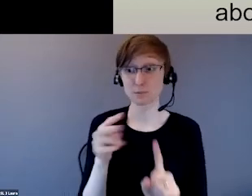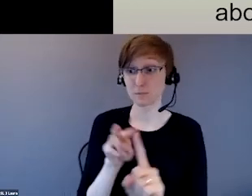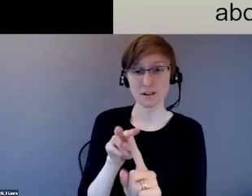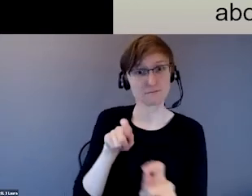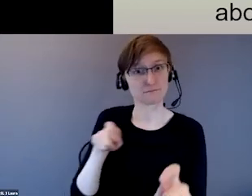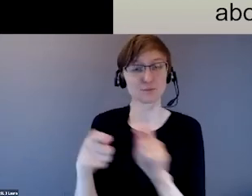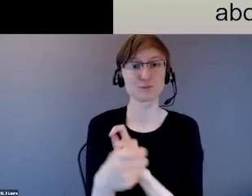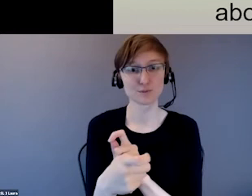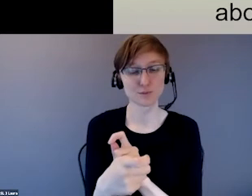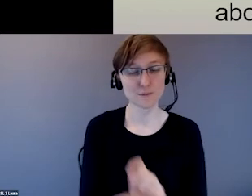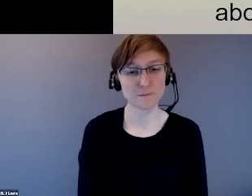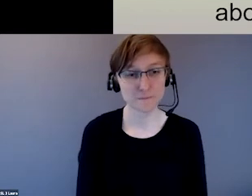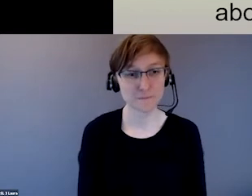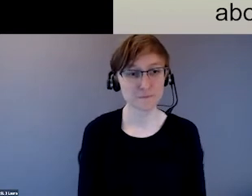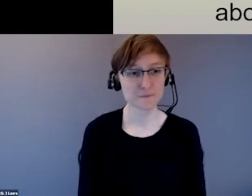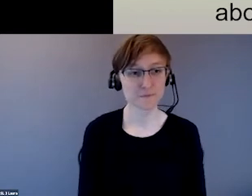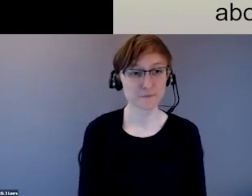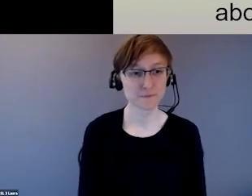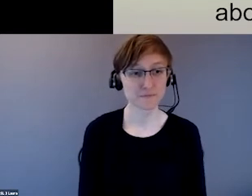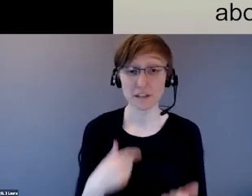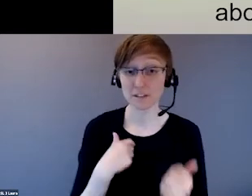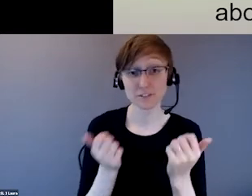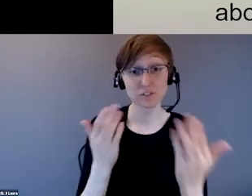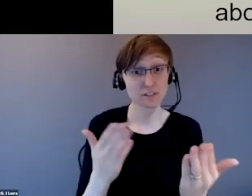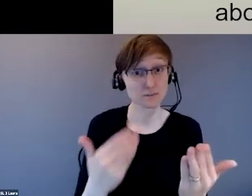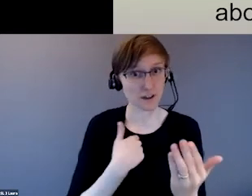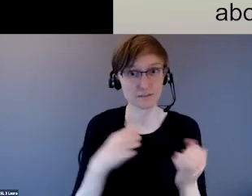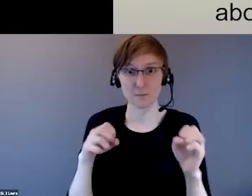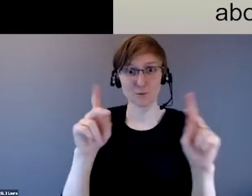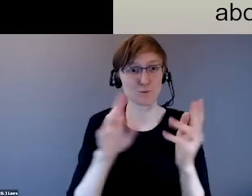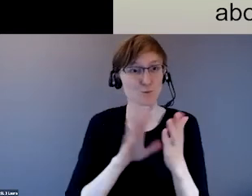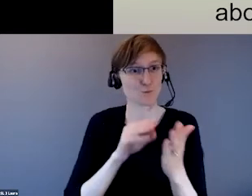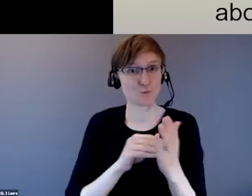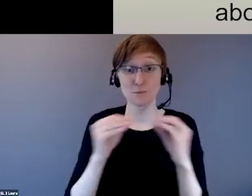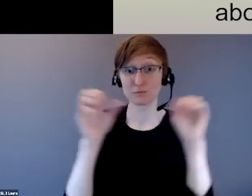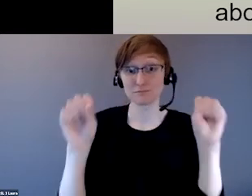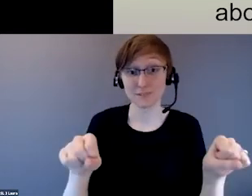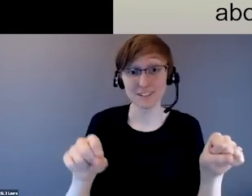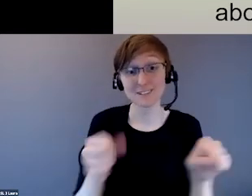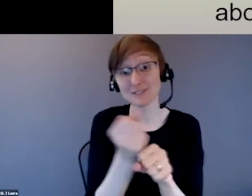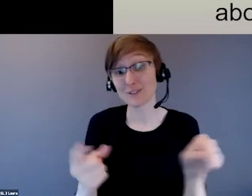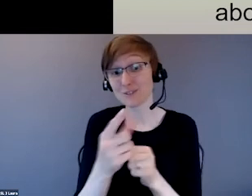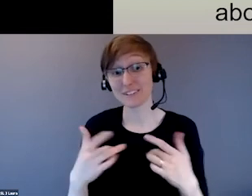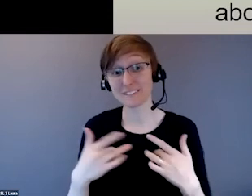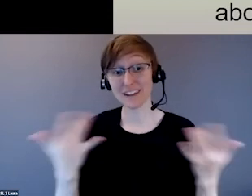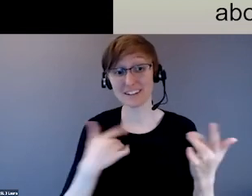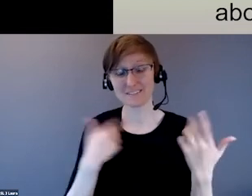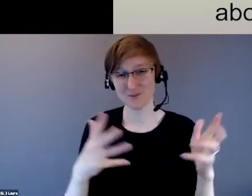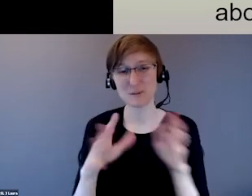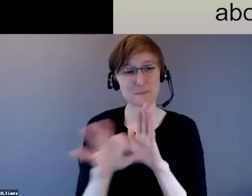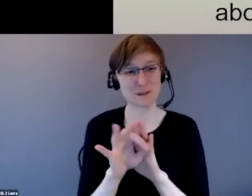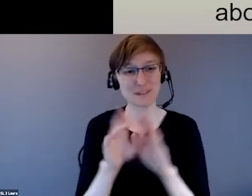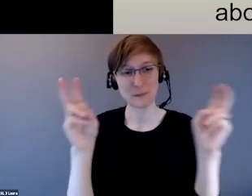I would suggest there's opportunity to learn more, and that's why I've already established the theme for next year's event: invest in